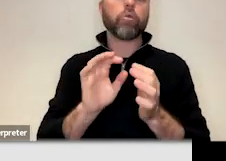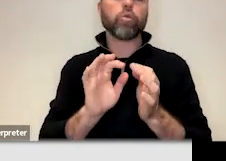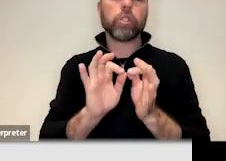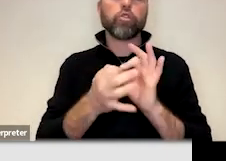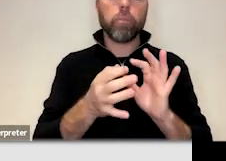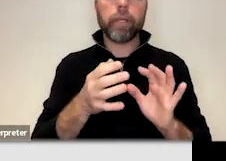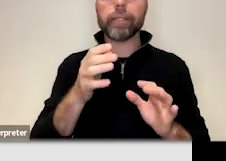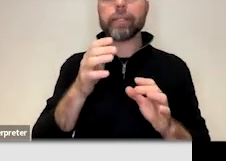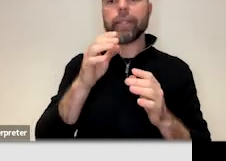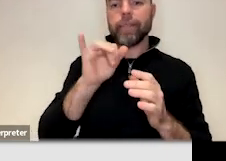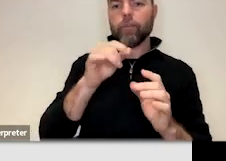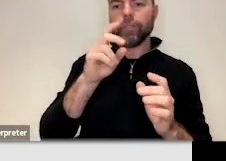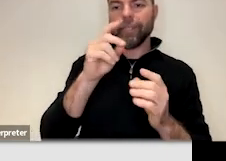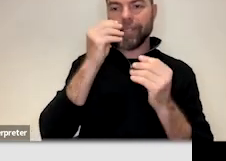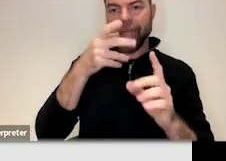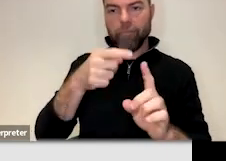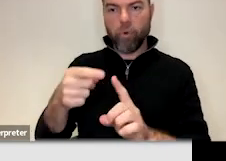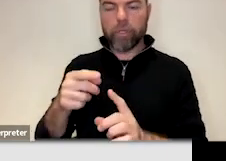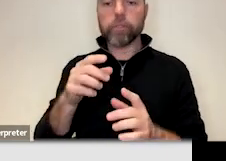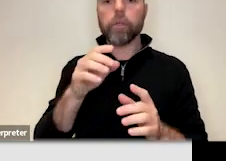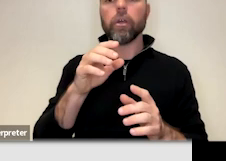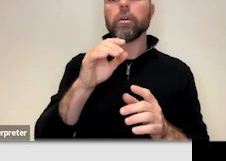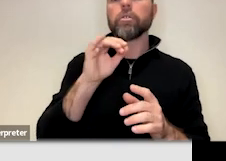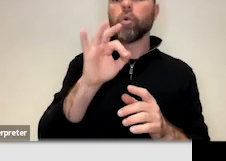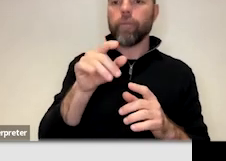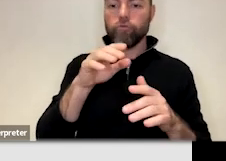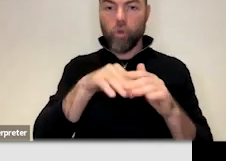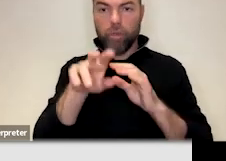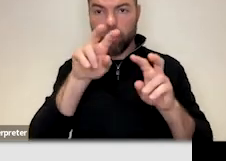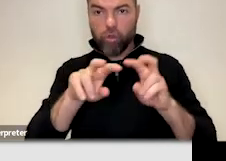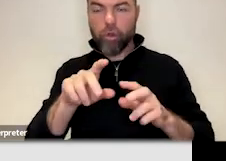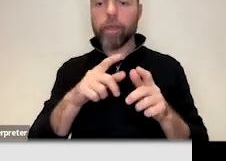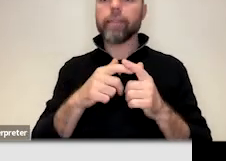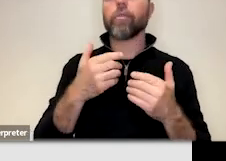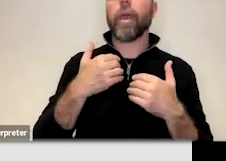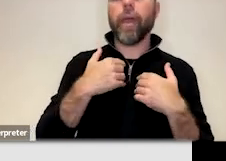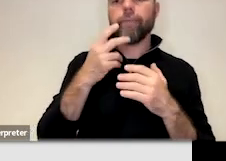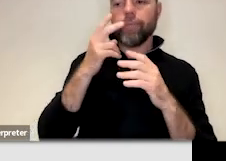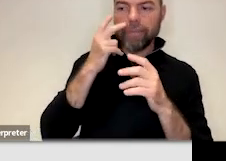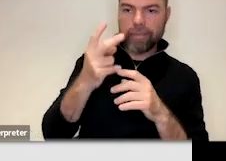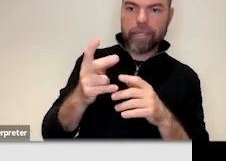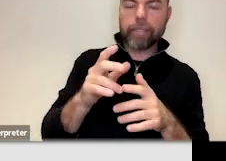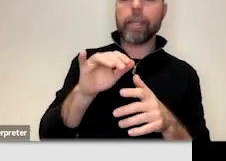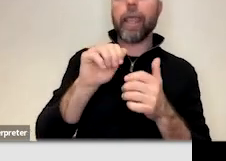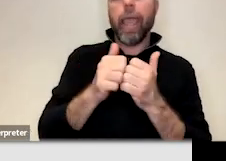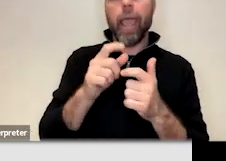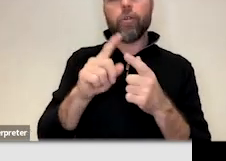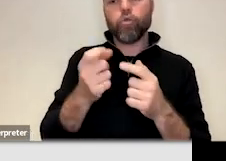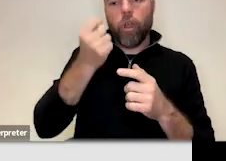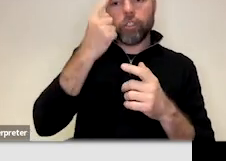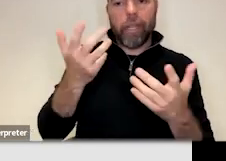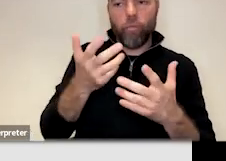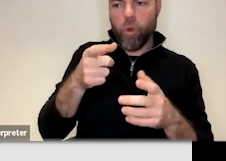hazards and data points in the portal. So as you're going through and looking at all this wealth of information, there are insights about how to make sense of what you're looking